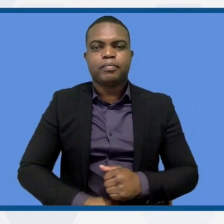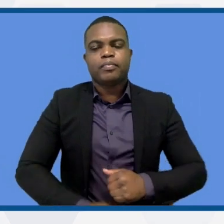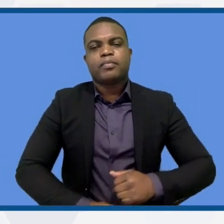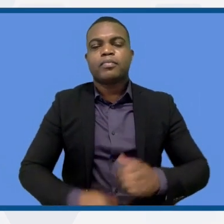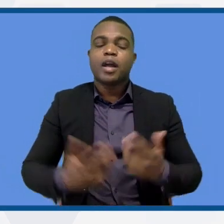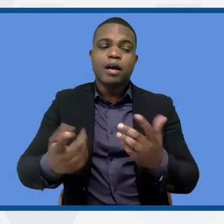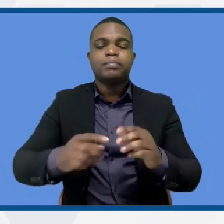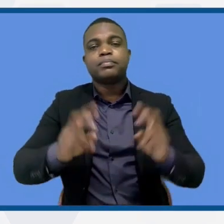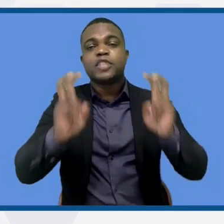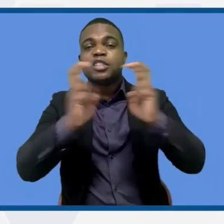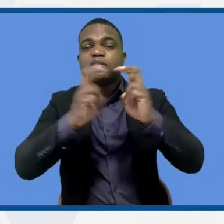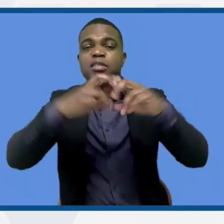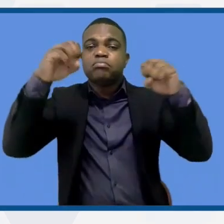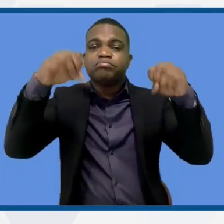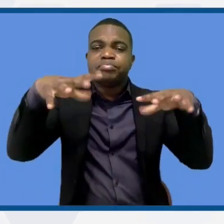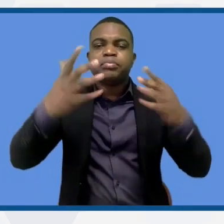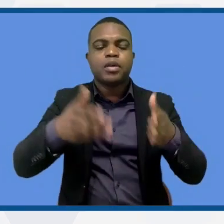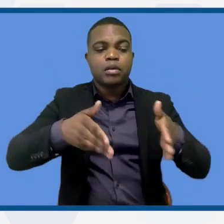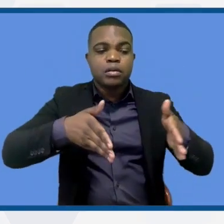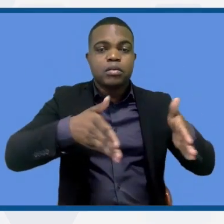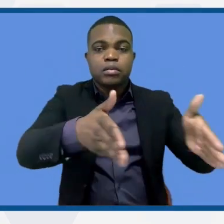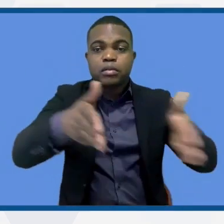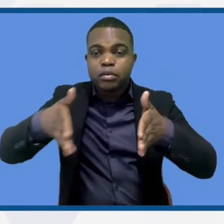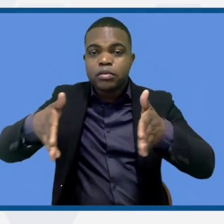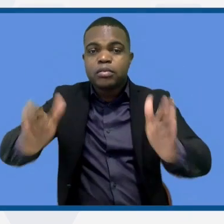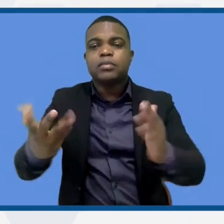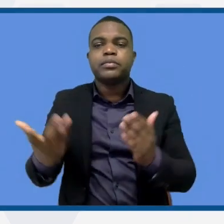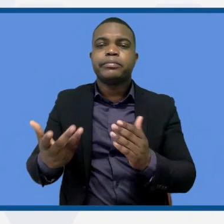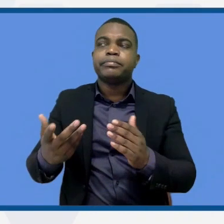telecommunications, or education, health, and others.